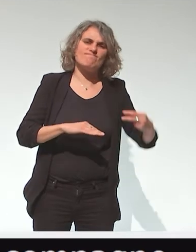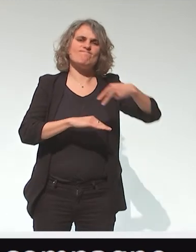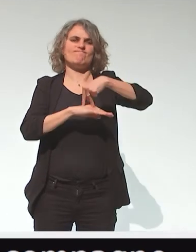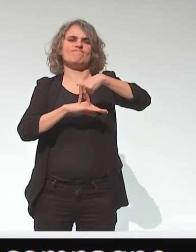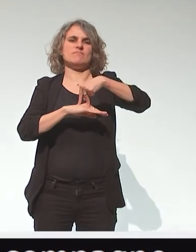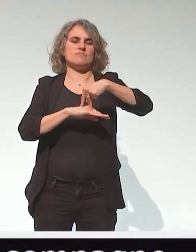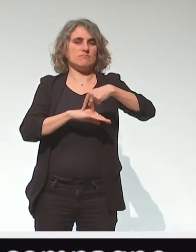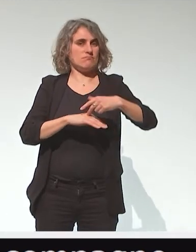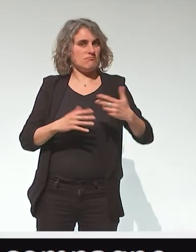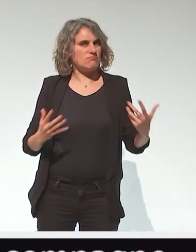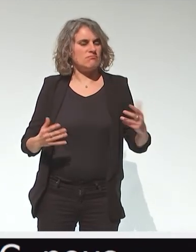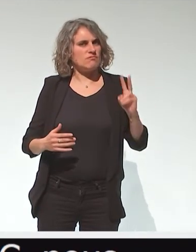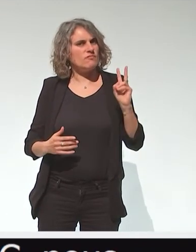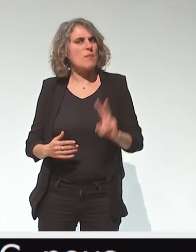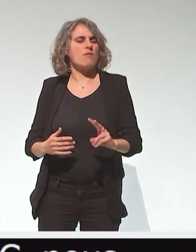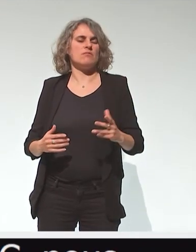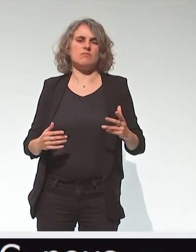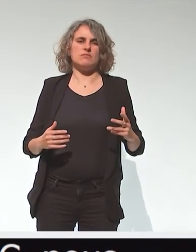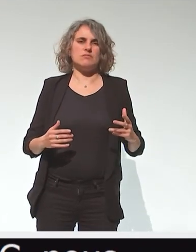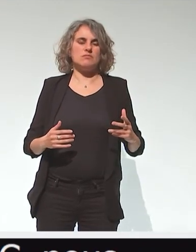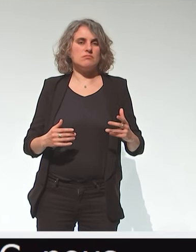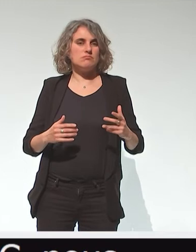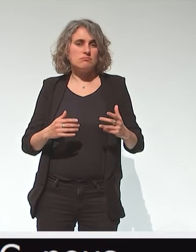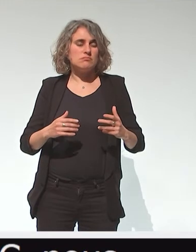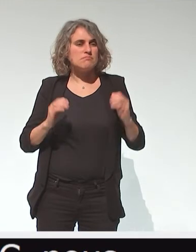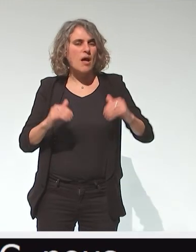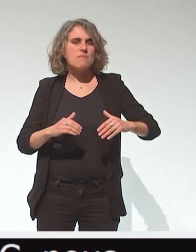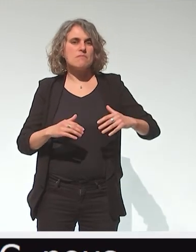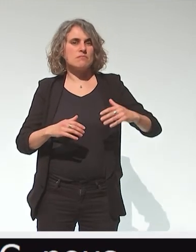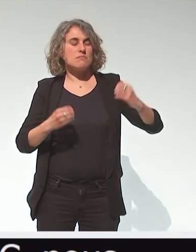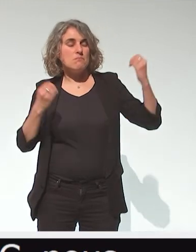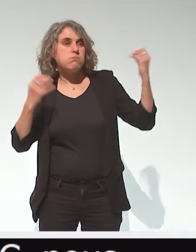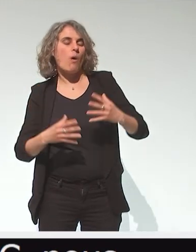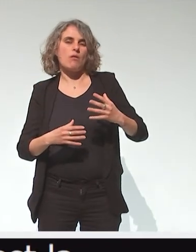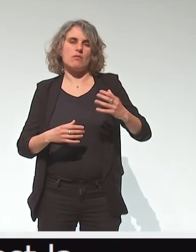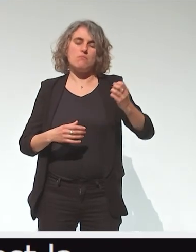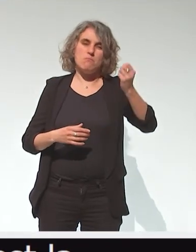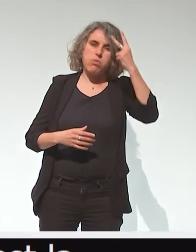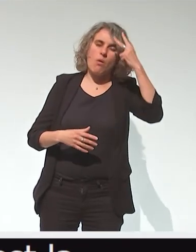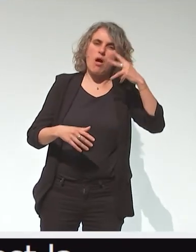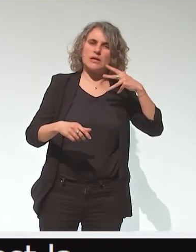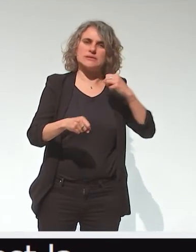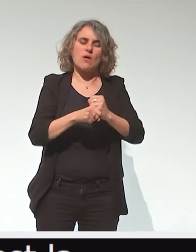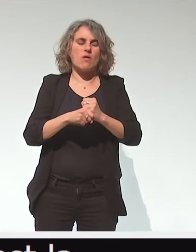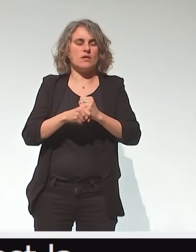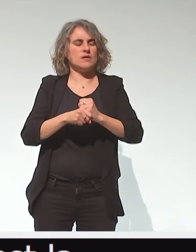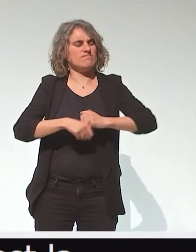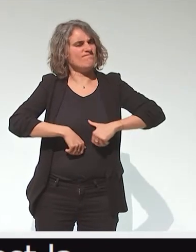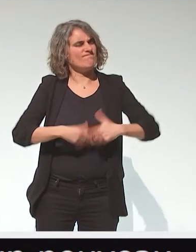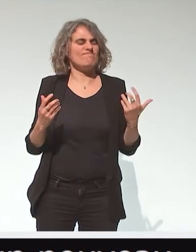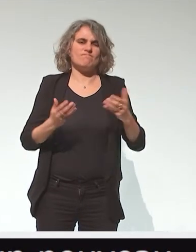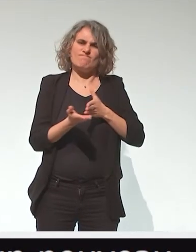Being resilient means that you can bounce back, that you can start afresh after suffering